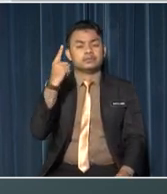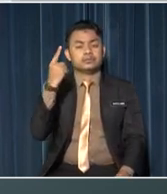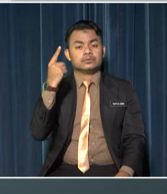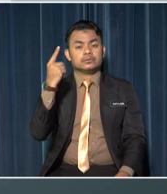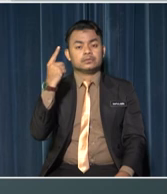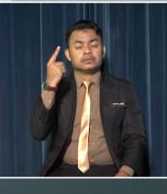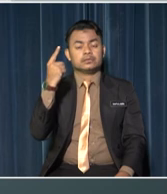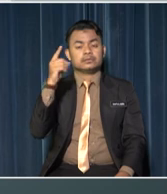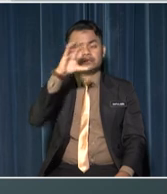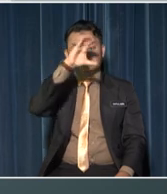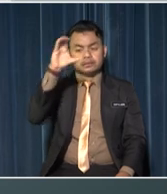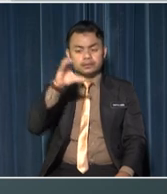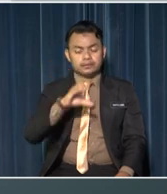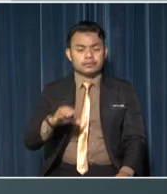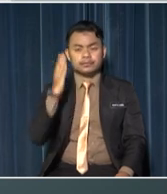face.